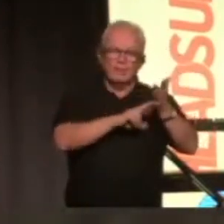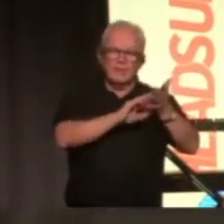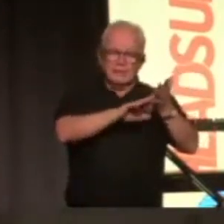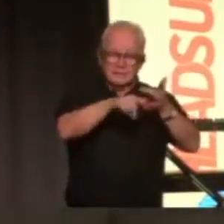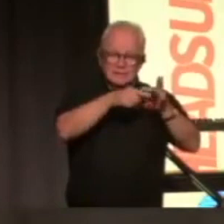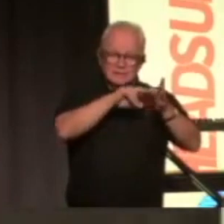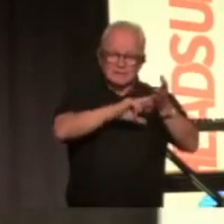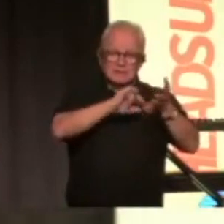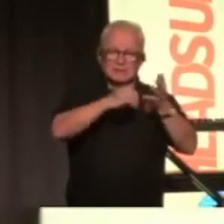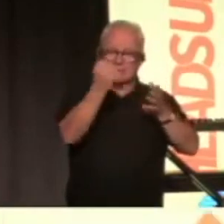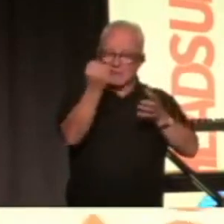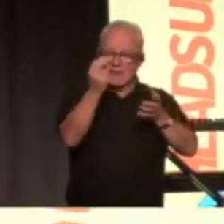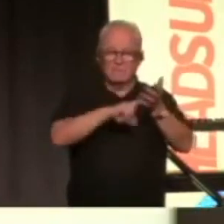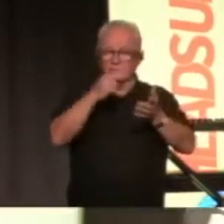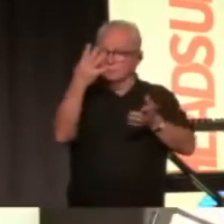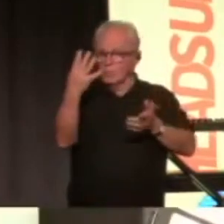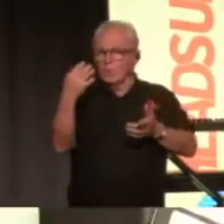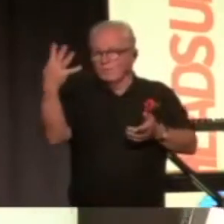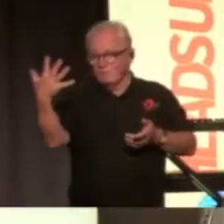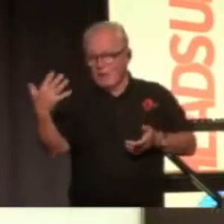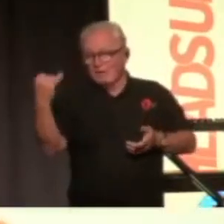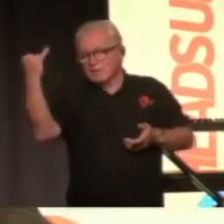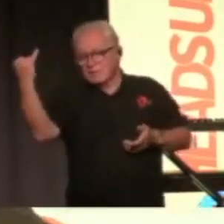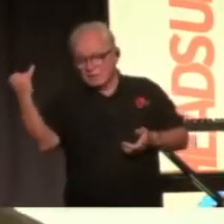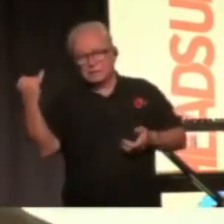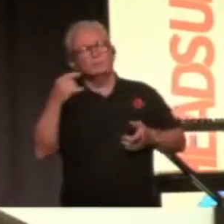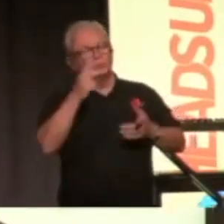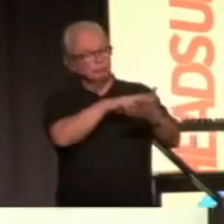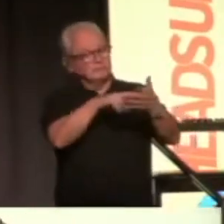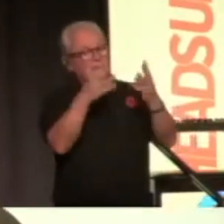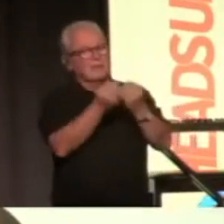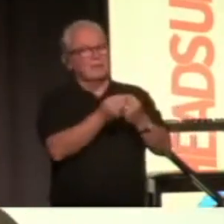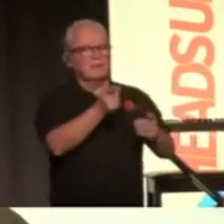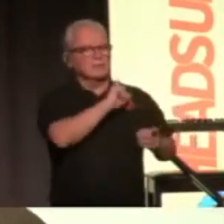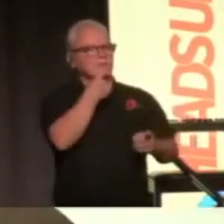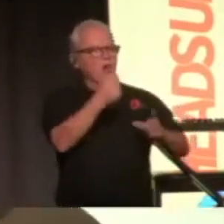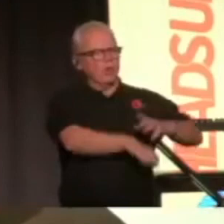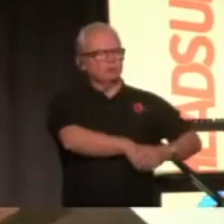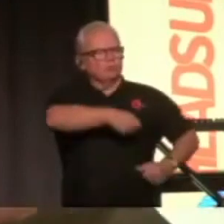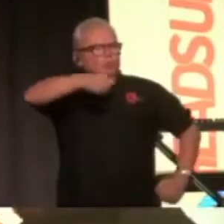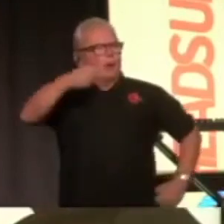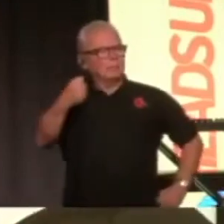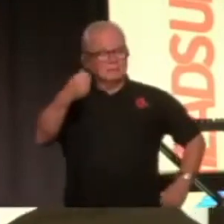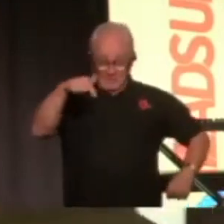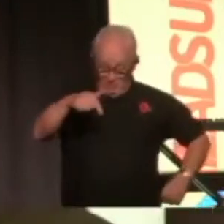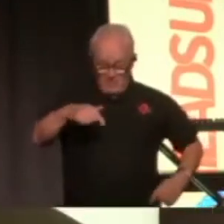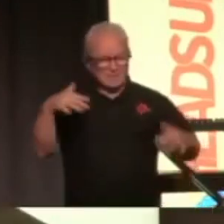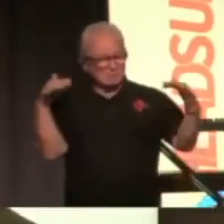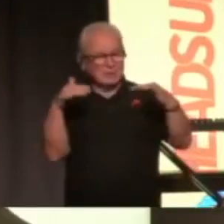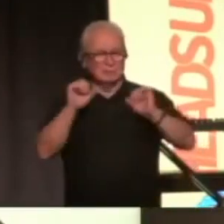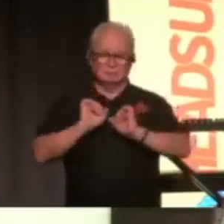and 6. It's going to come up on the screen, and we're going to read it. We're going to read it together. For the weapons, okay, for this battle of